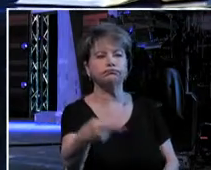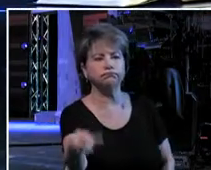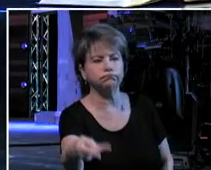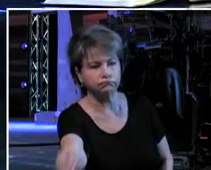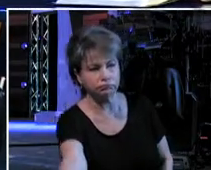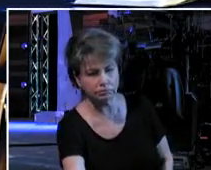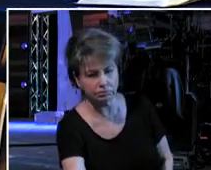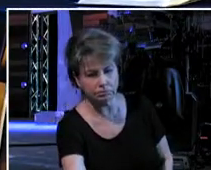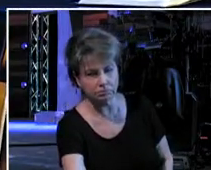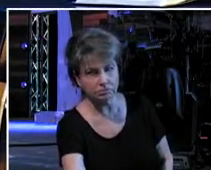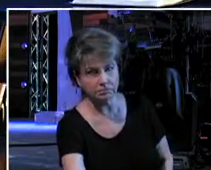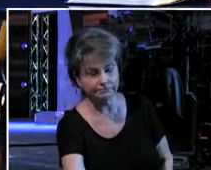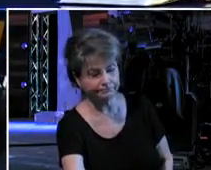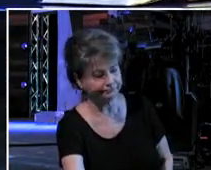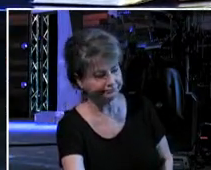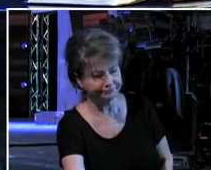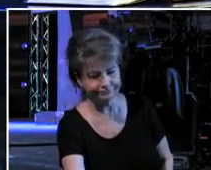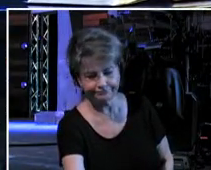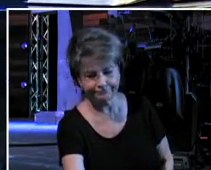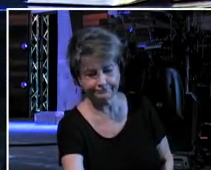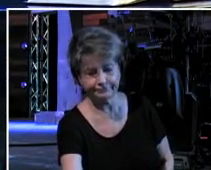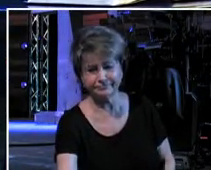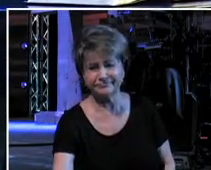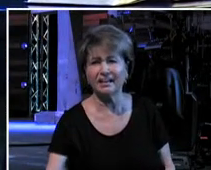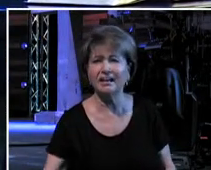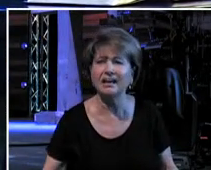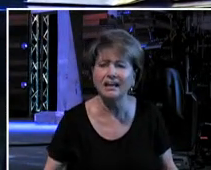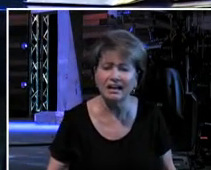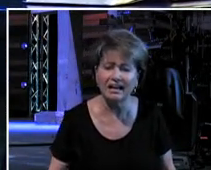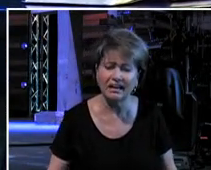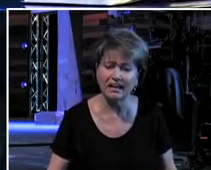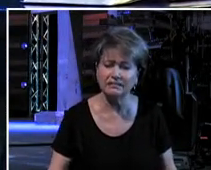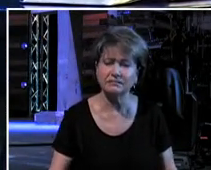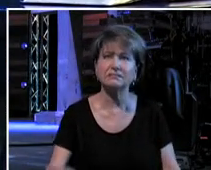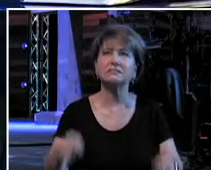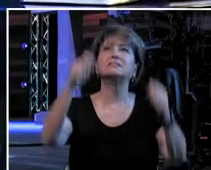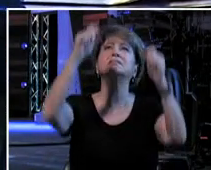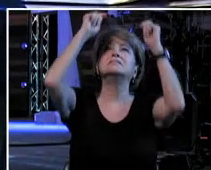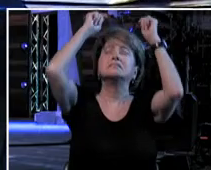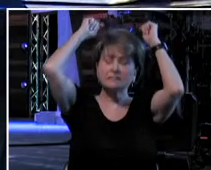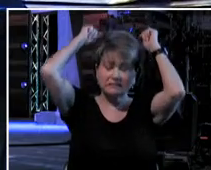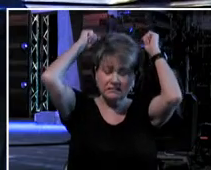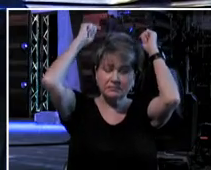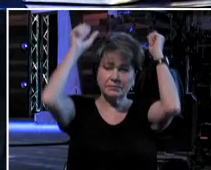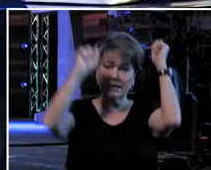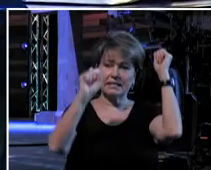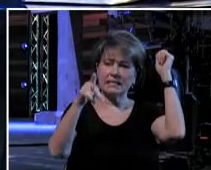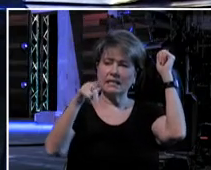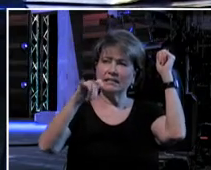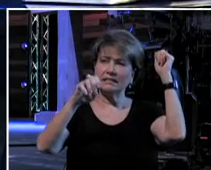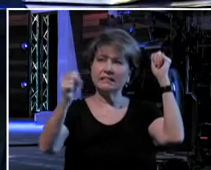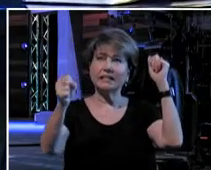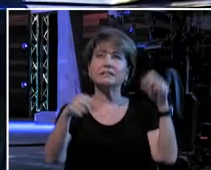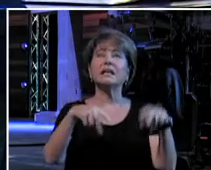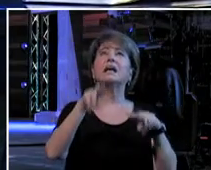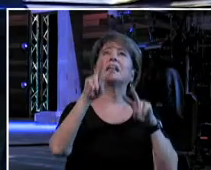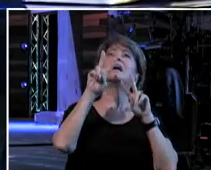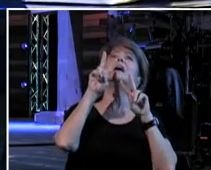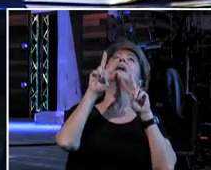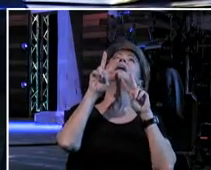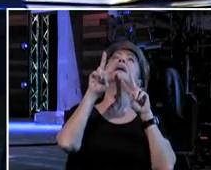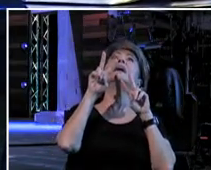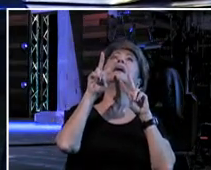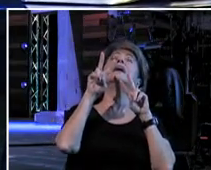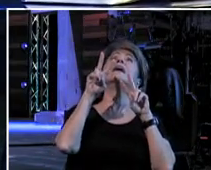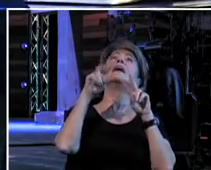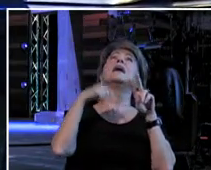remember, I was flailing through the air, my ski tips over my head, looking at the Colorado sky and thinking,